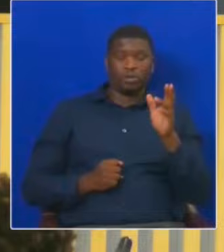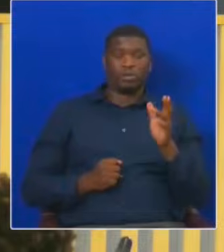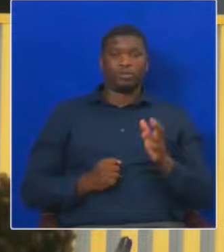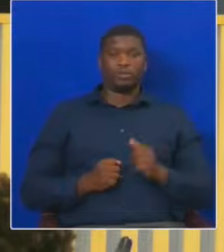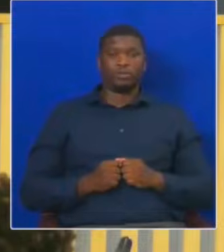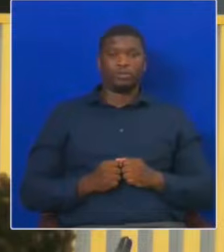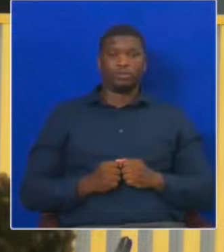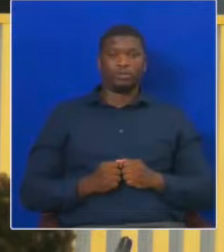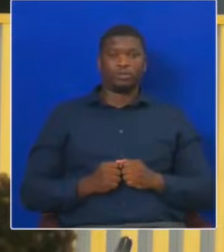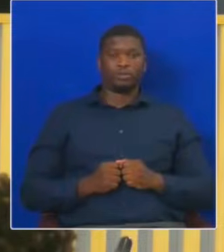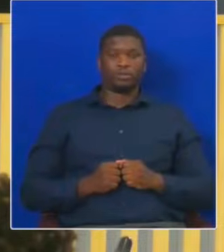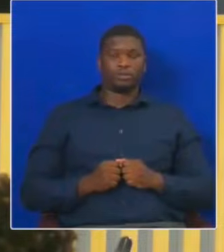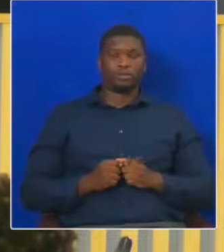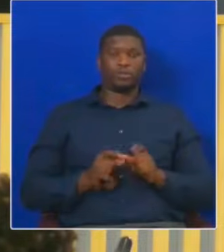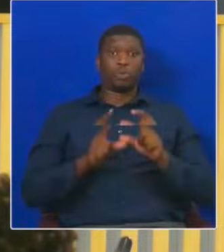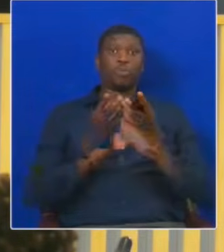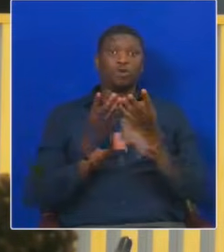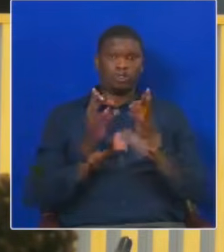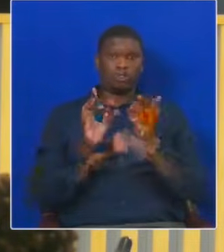Commissioners.